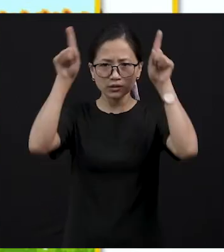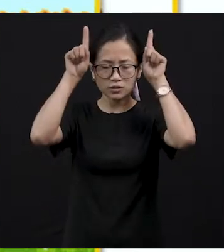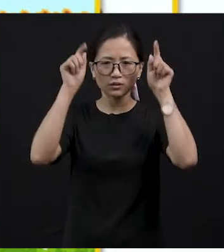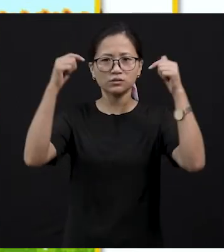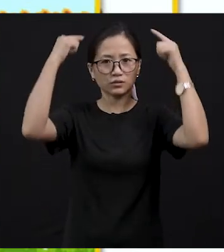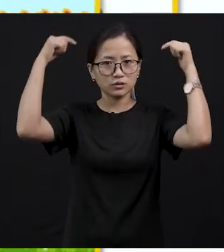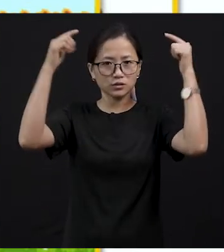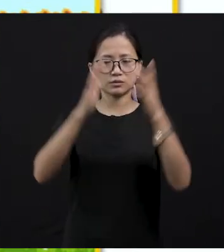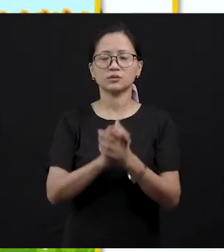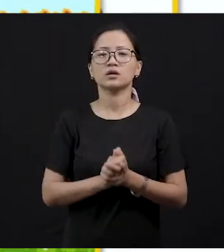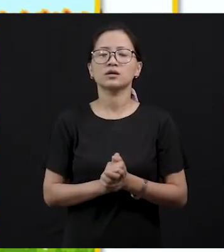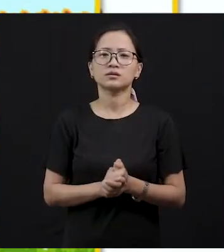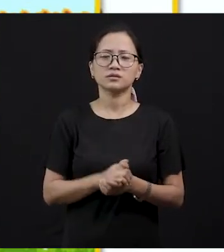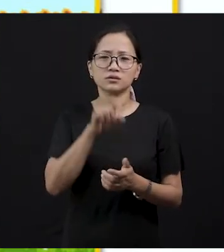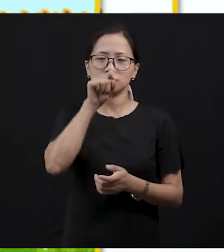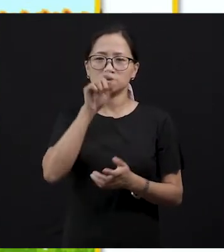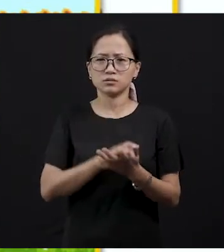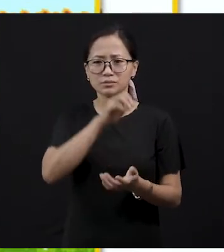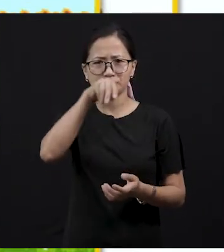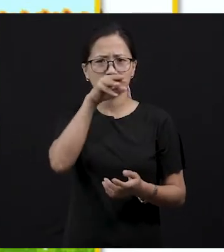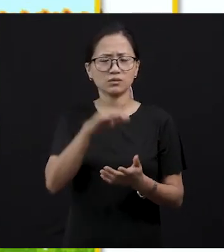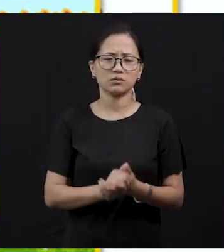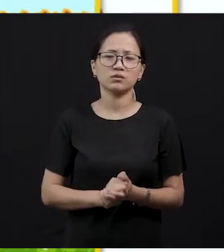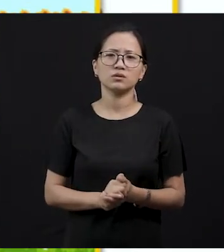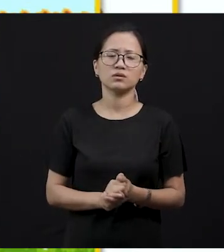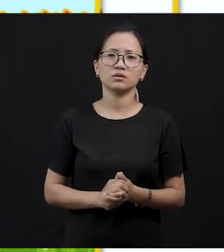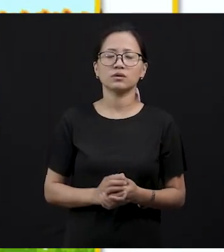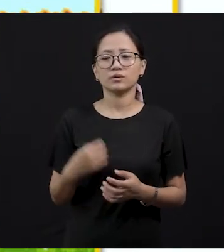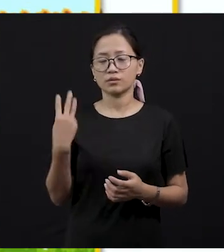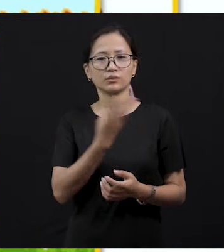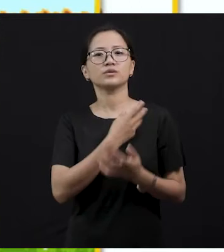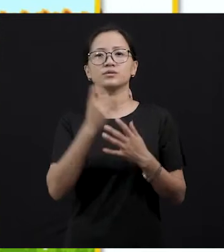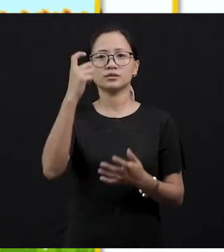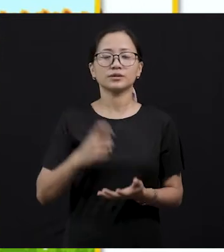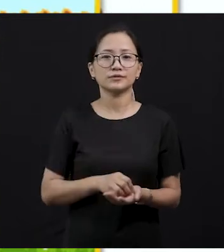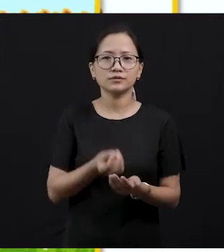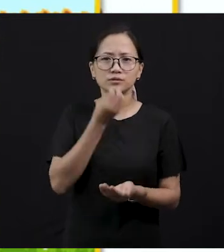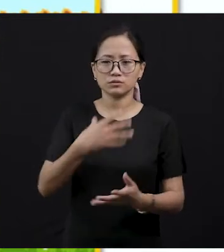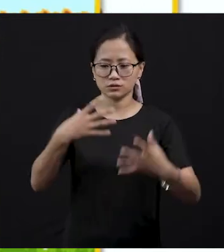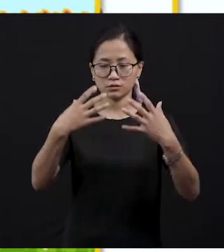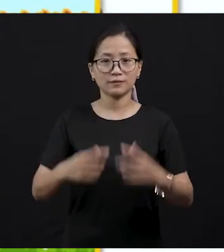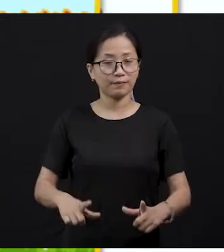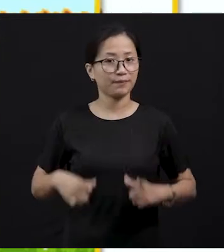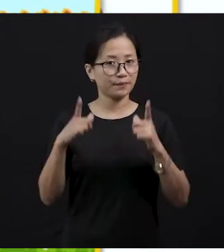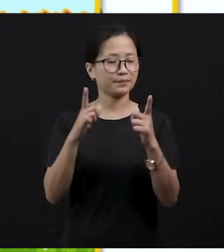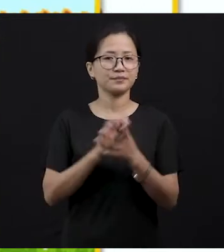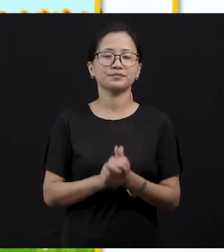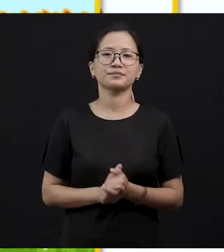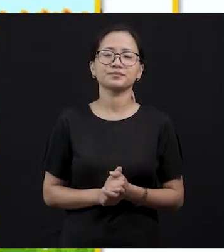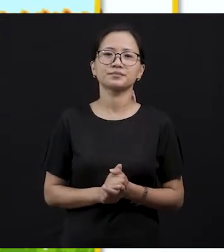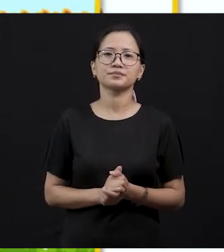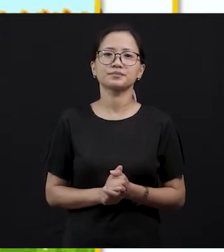sheep, chicken, pigs, and we need food to survive. Yes